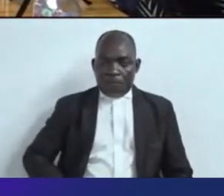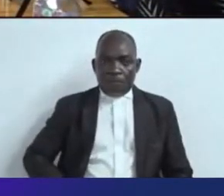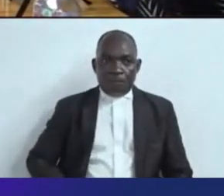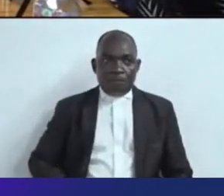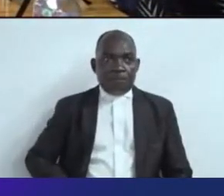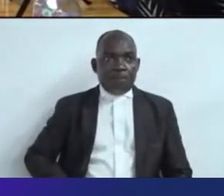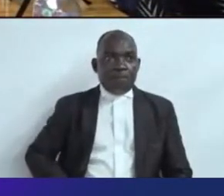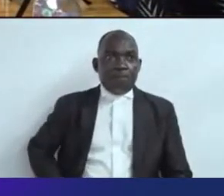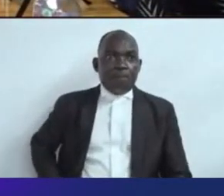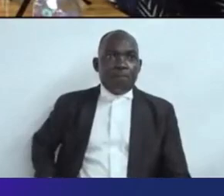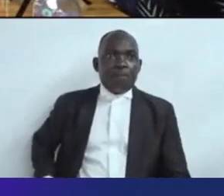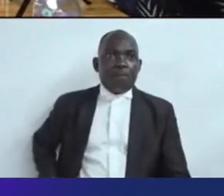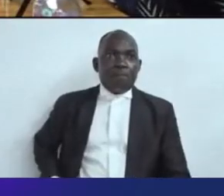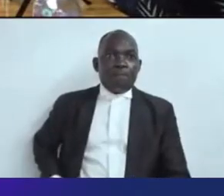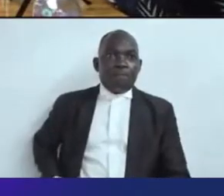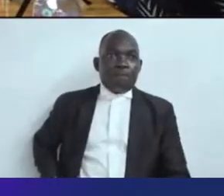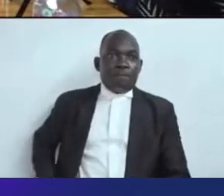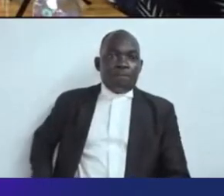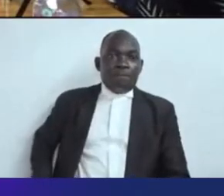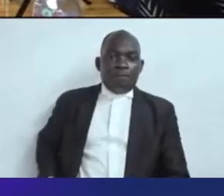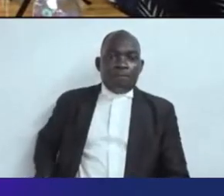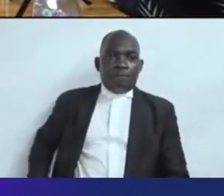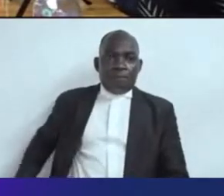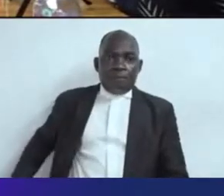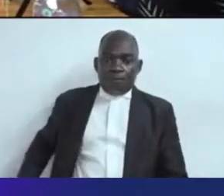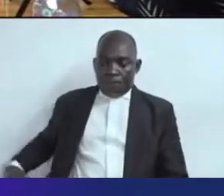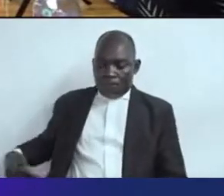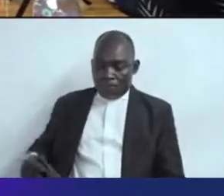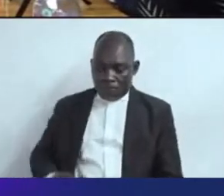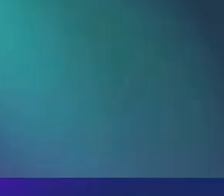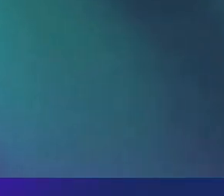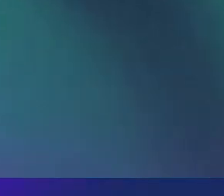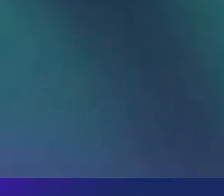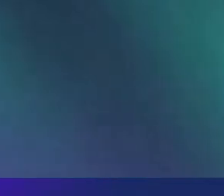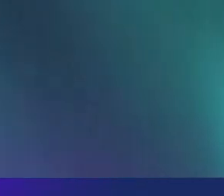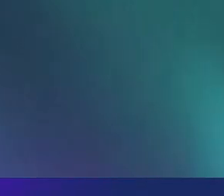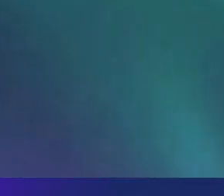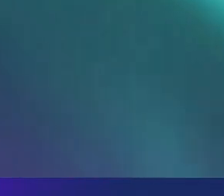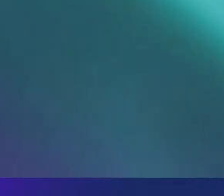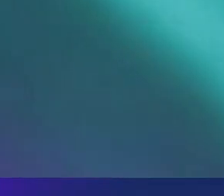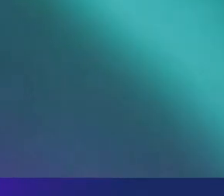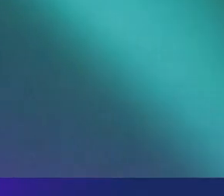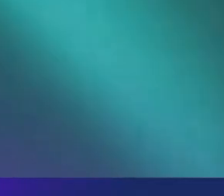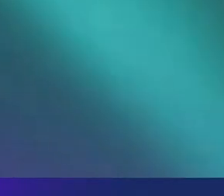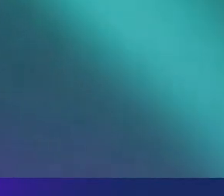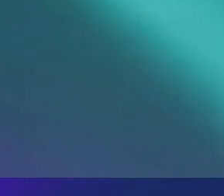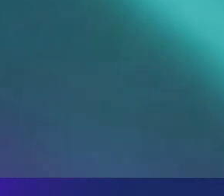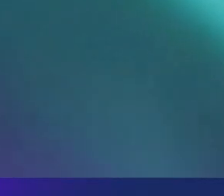We'll be right back.